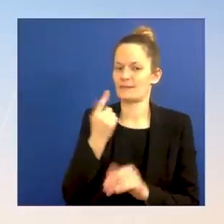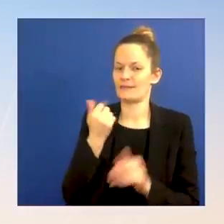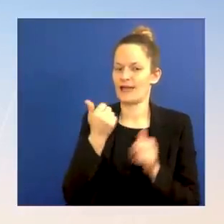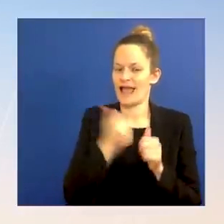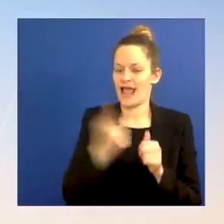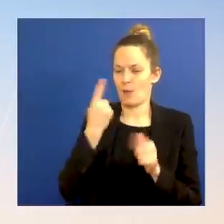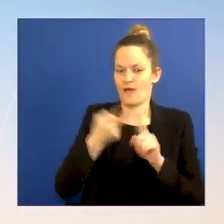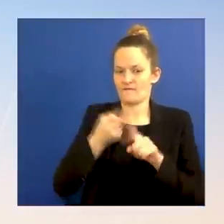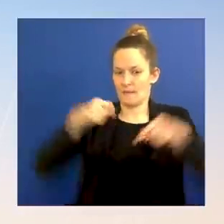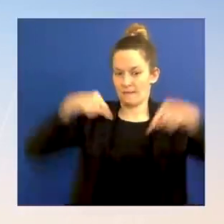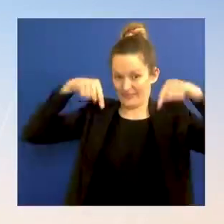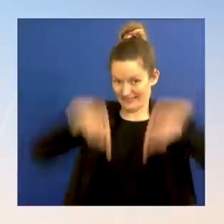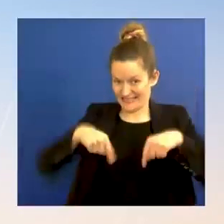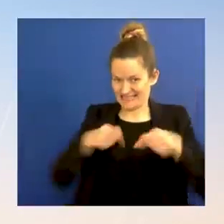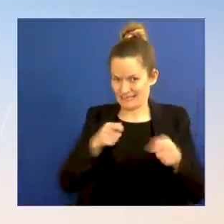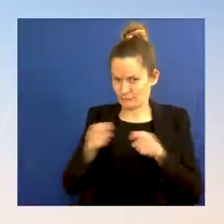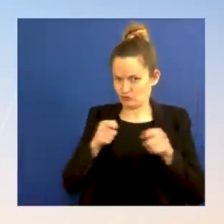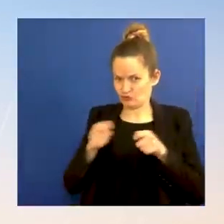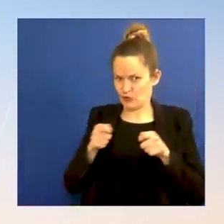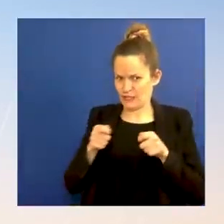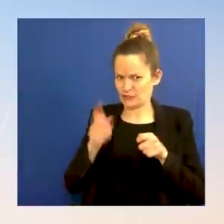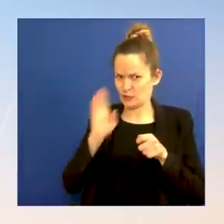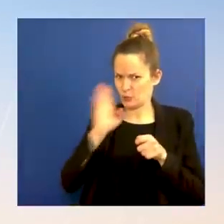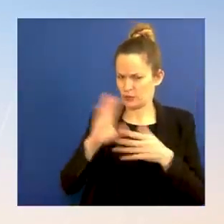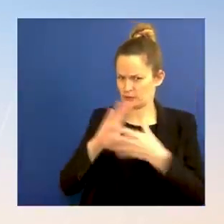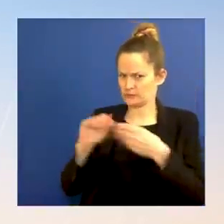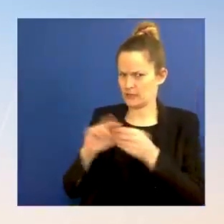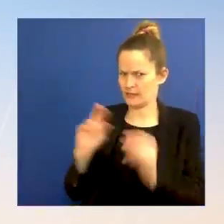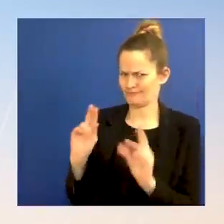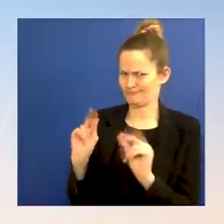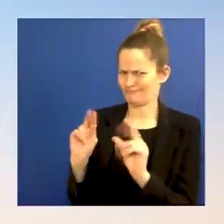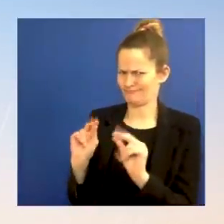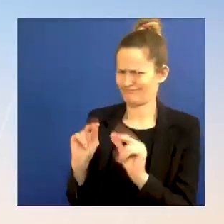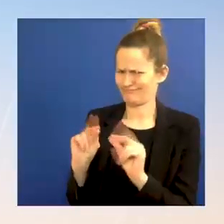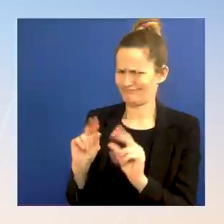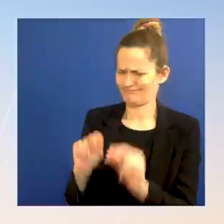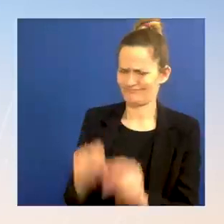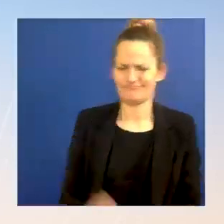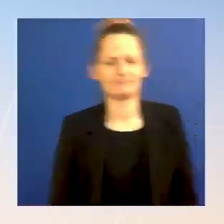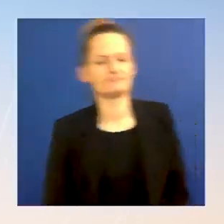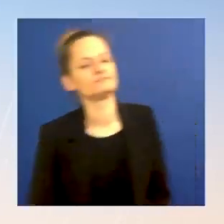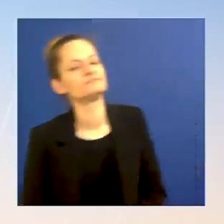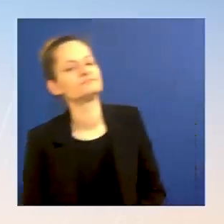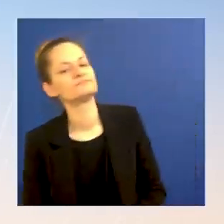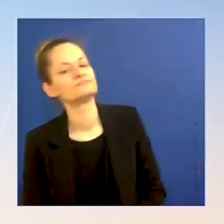abroad. Can you tell us a little bit more about where she'll be going and what the goal of that trip will be?